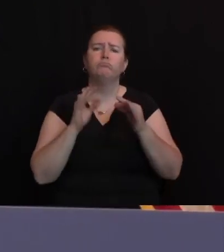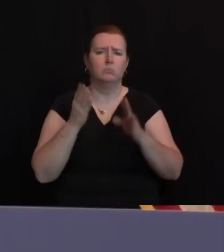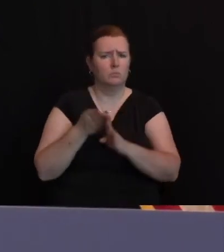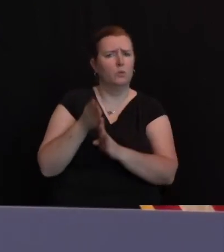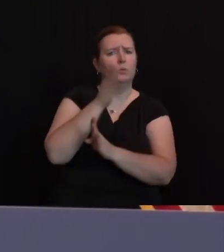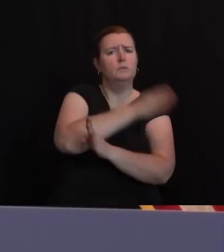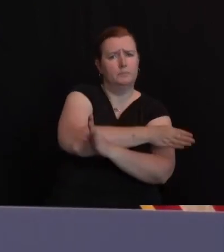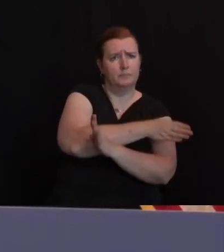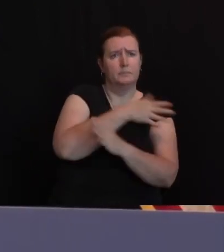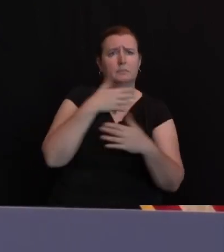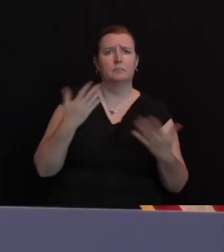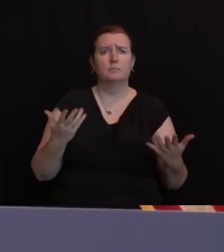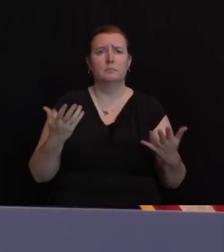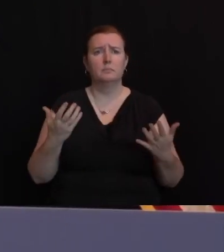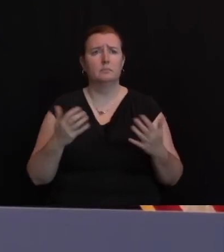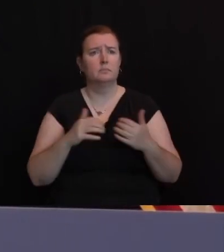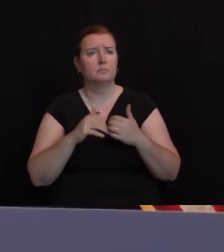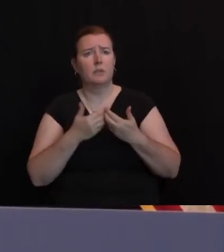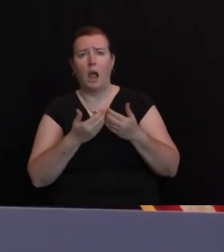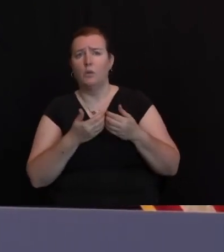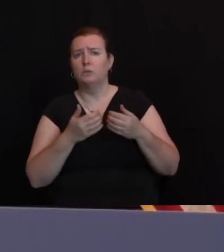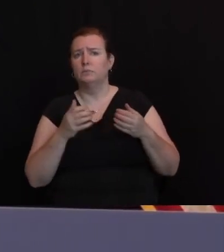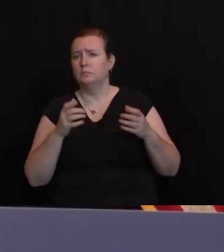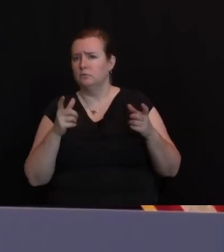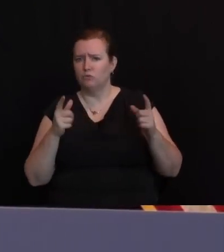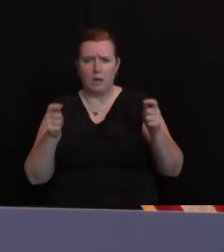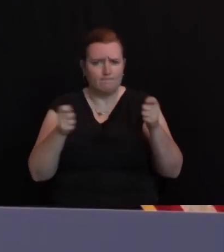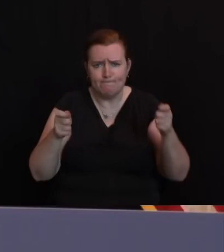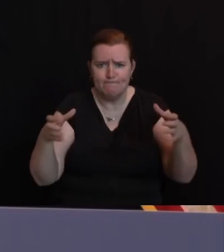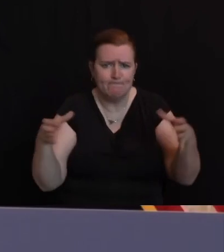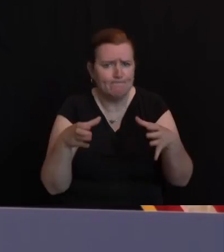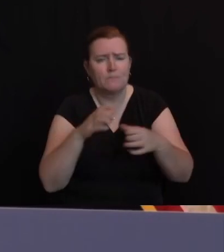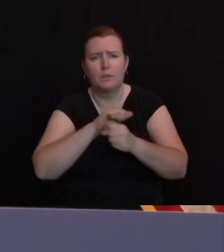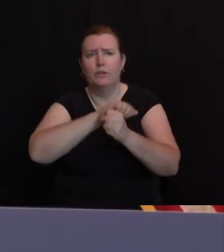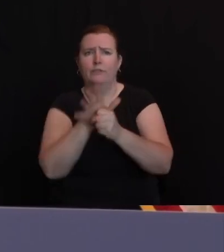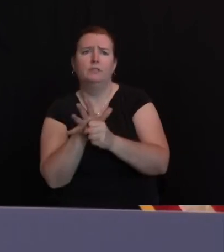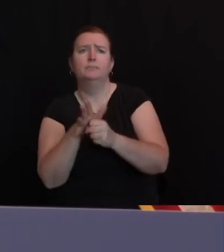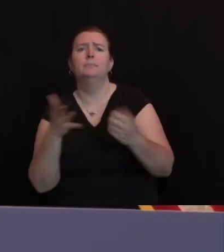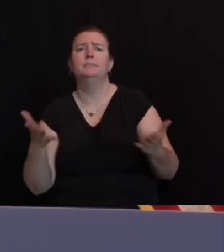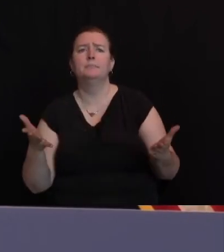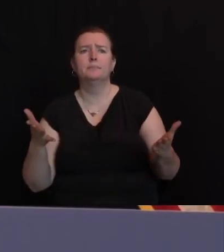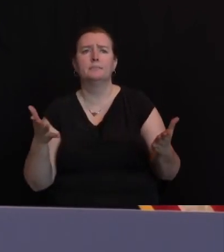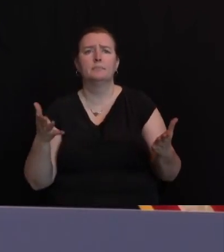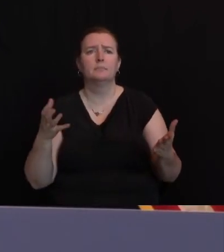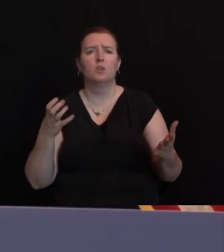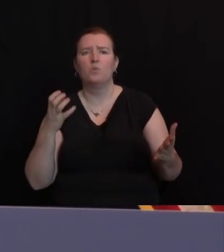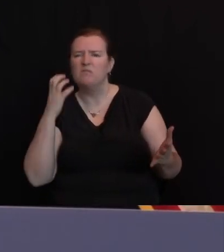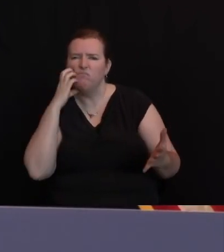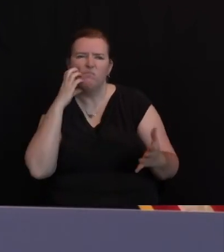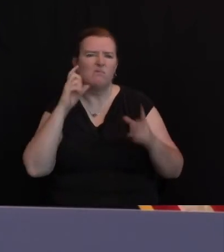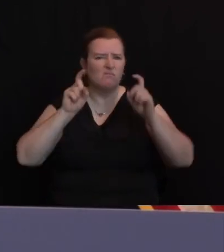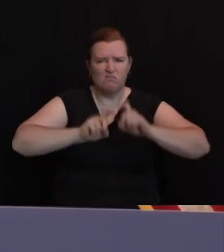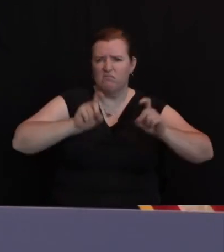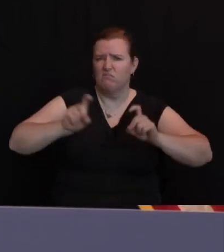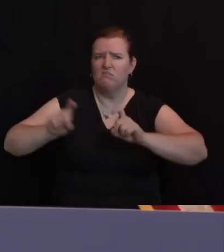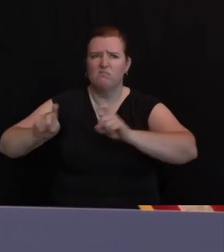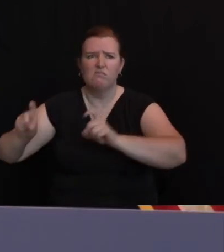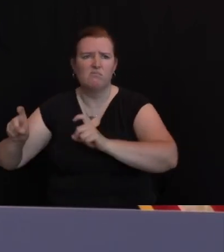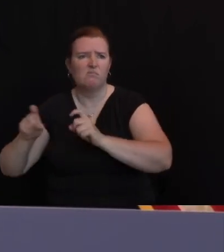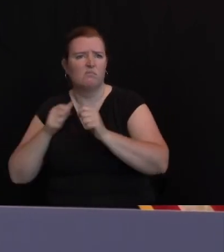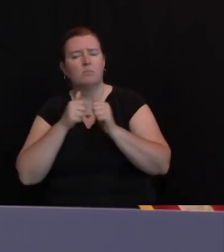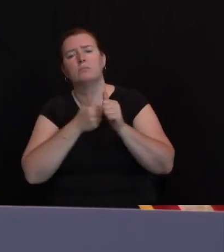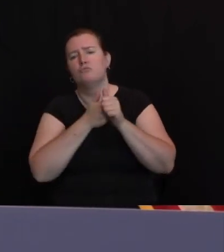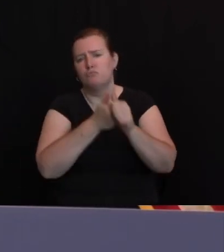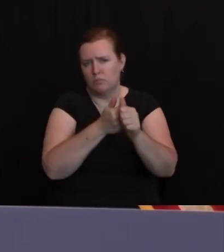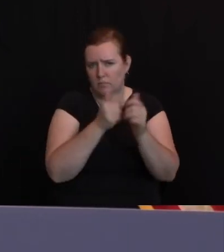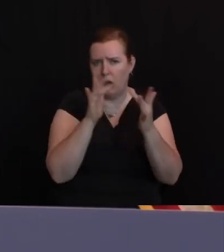of COVID-19 in our state, we need robust testing and contact tracing. To ensure more residents understand